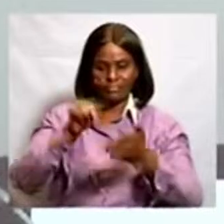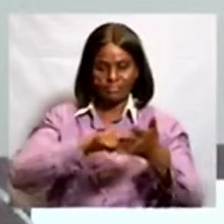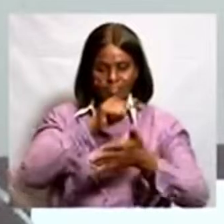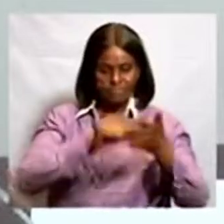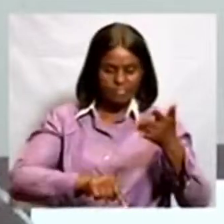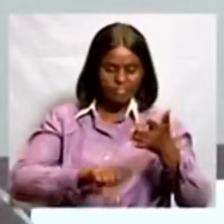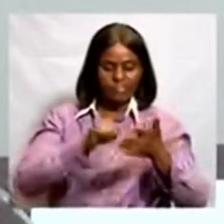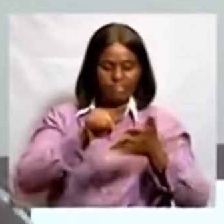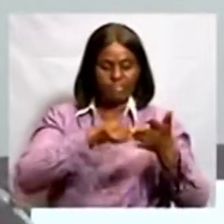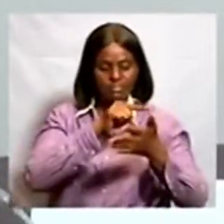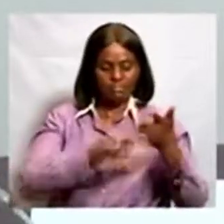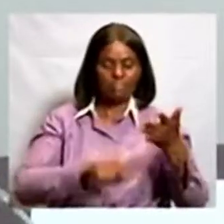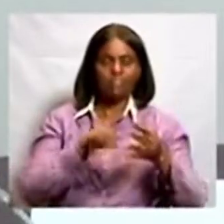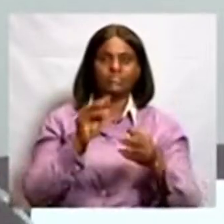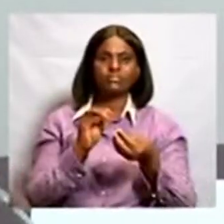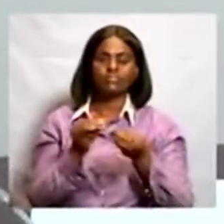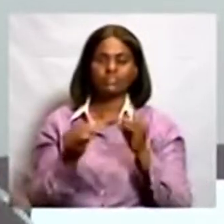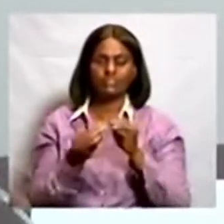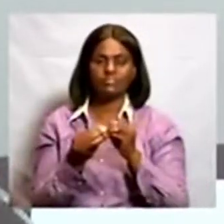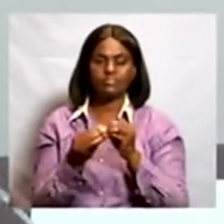of